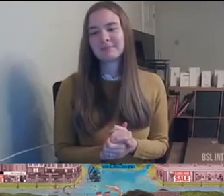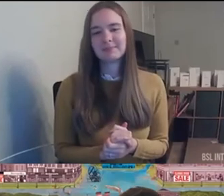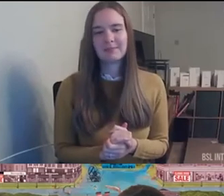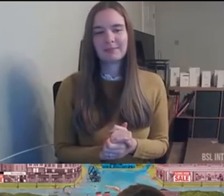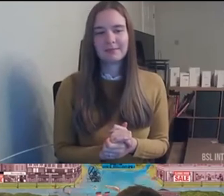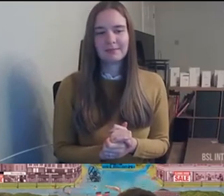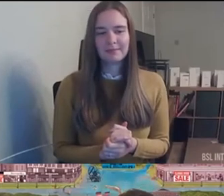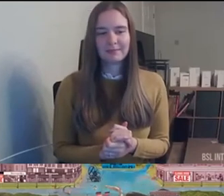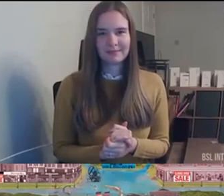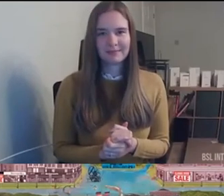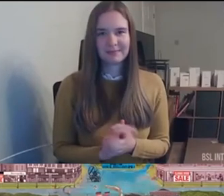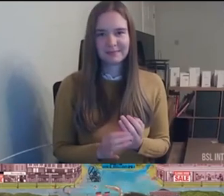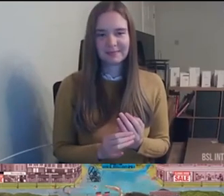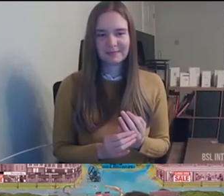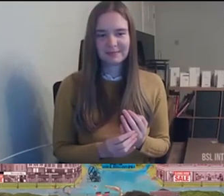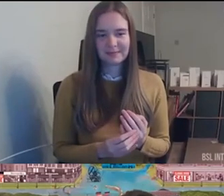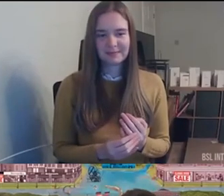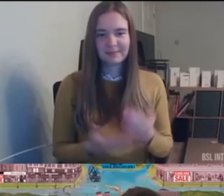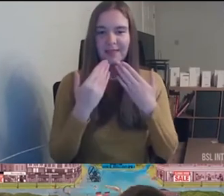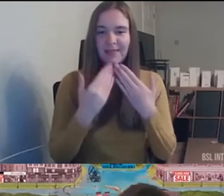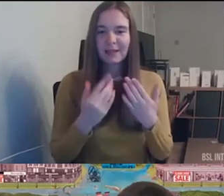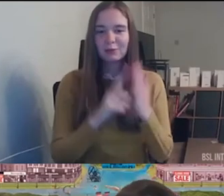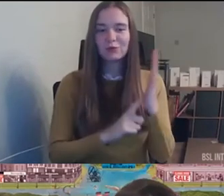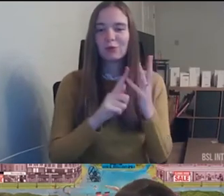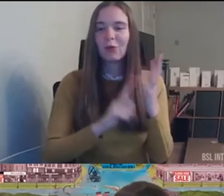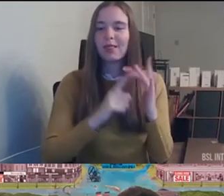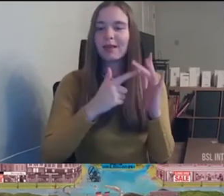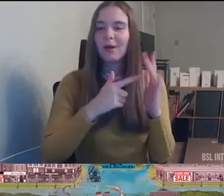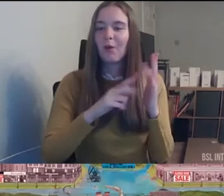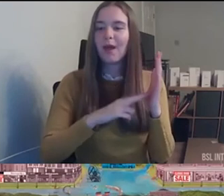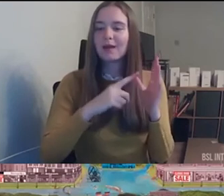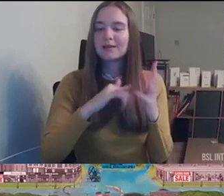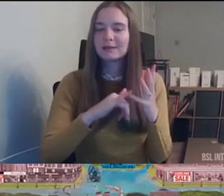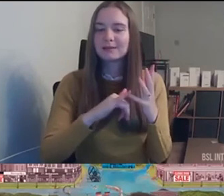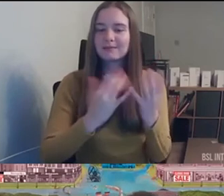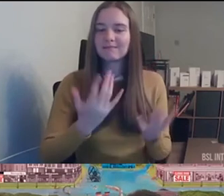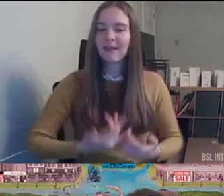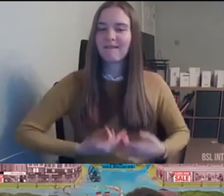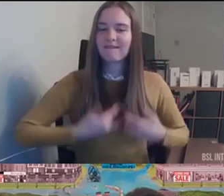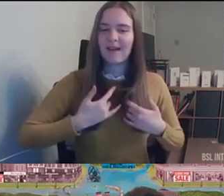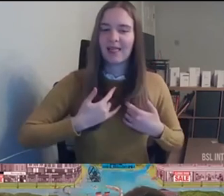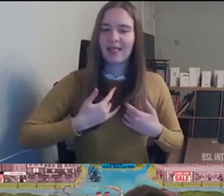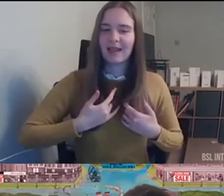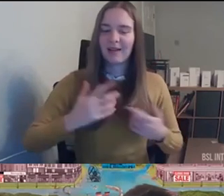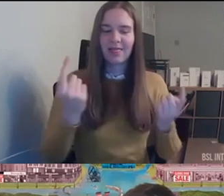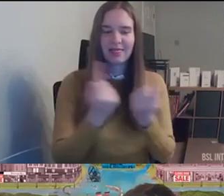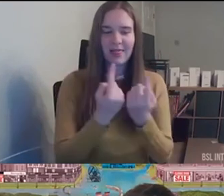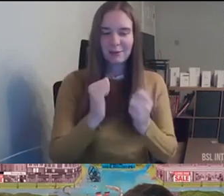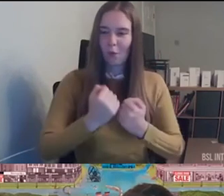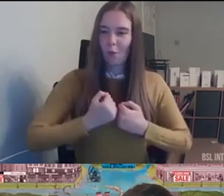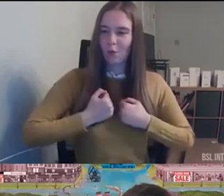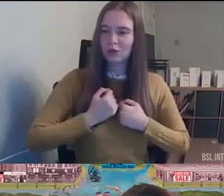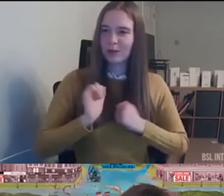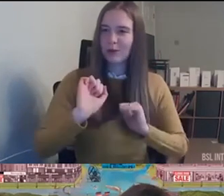Thank you. Thank Julio, I'm kind of feel like, um, there's, there's themes of ownership, um, in your